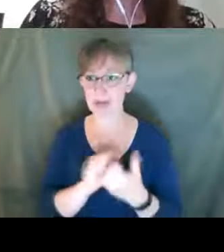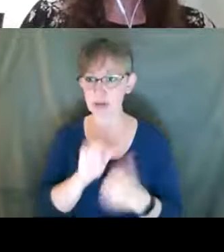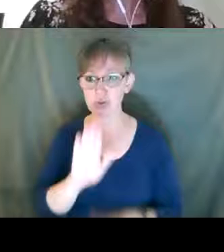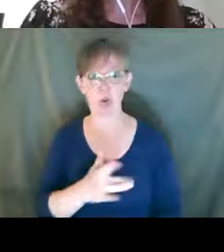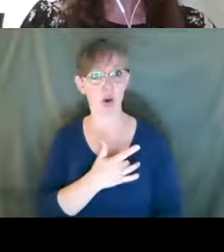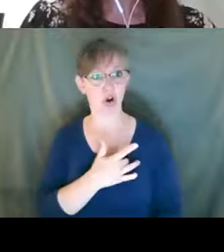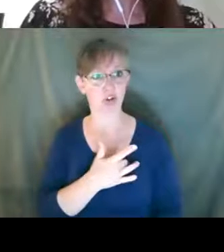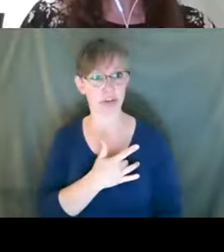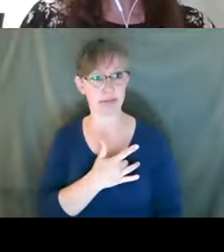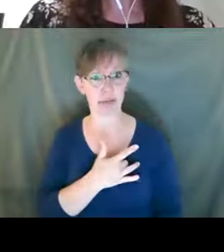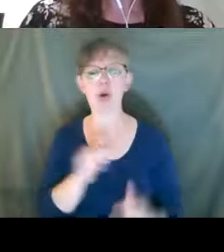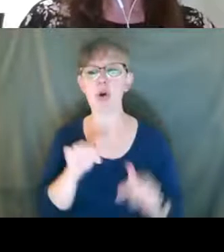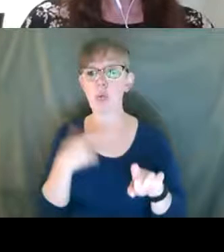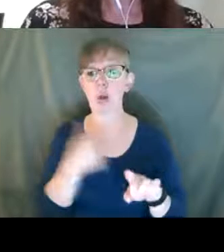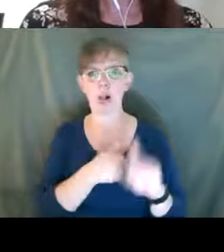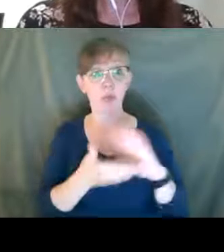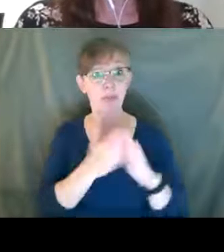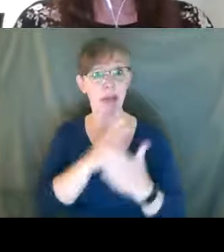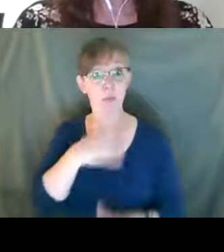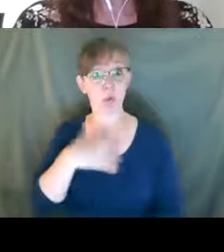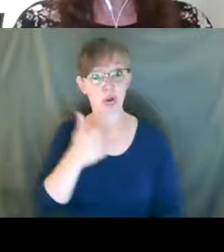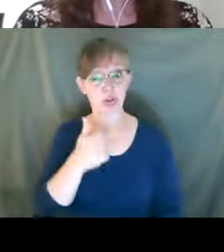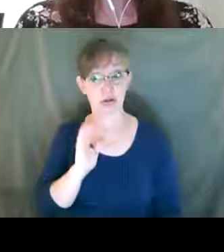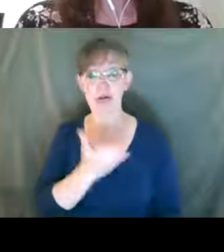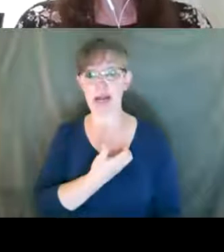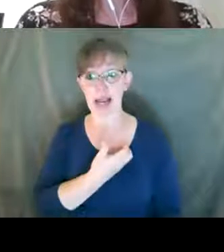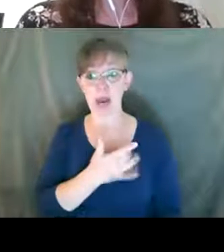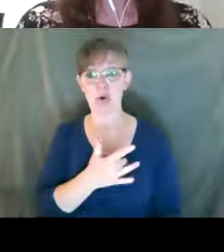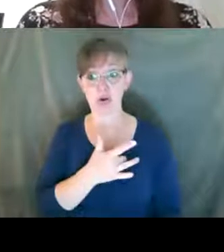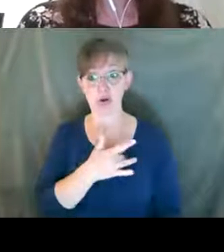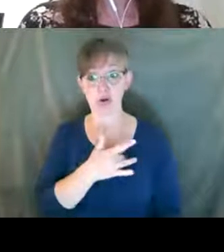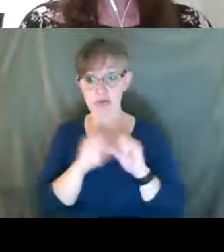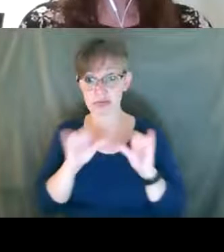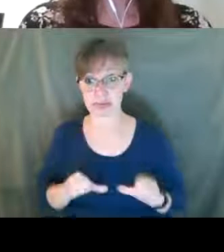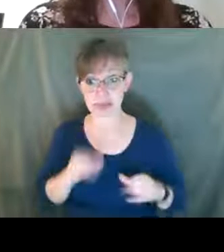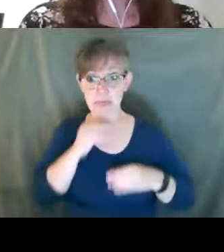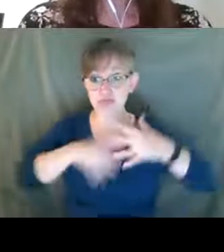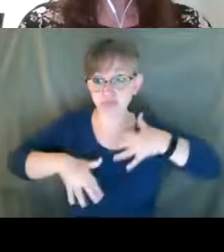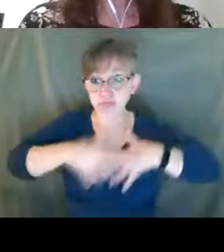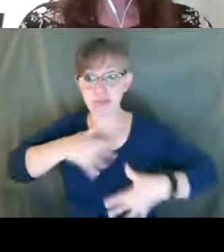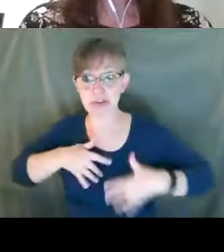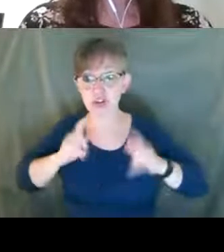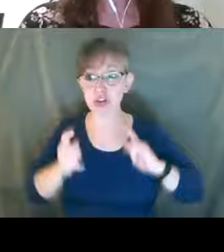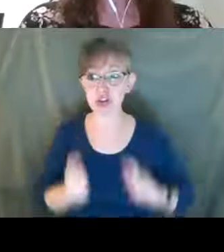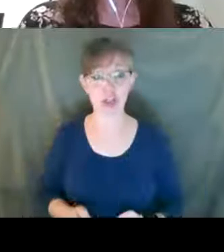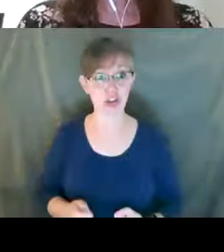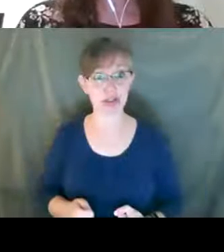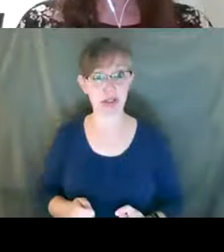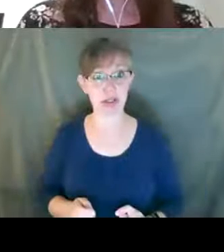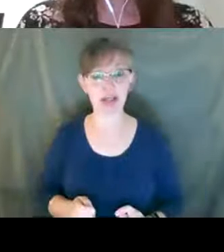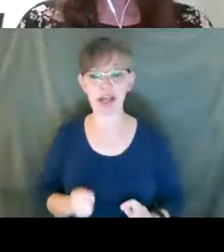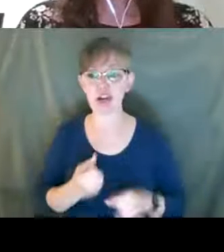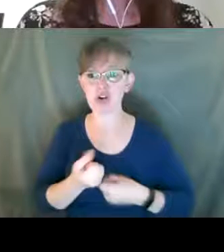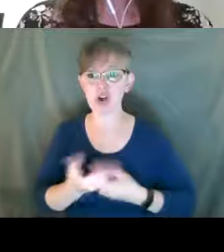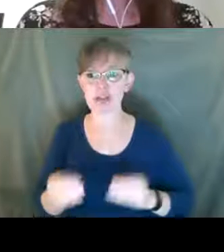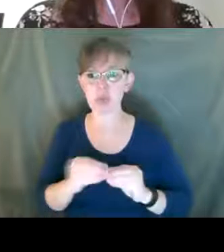we age, our cardiovascular system undergoes many changes, predisposing us to heart conditions such